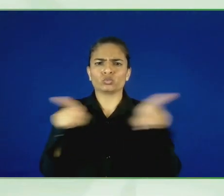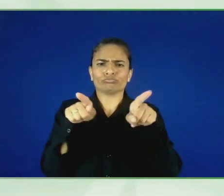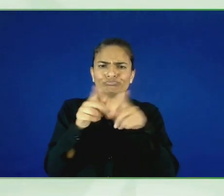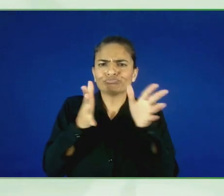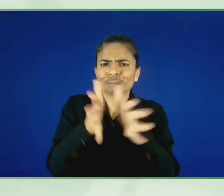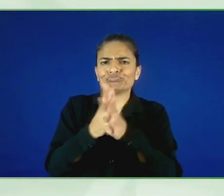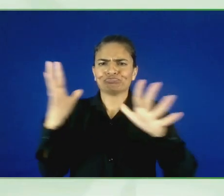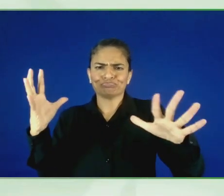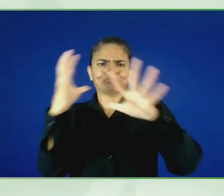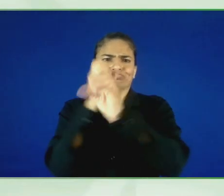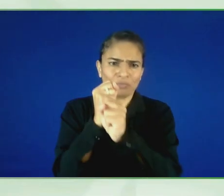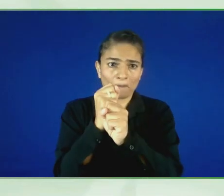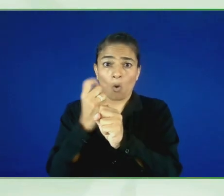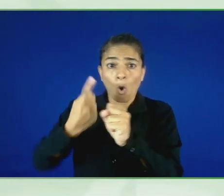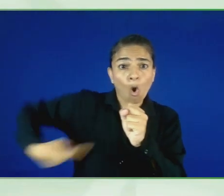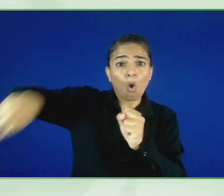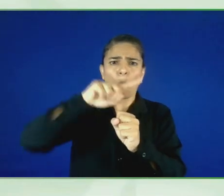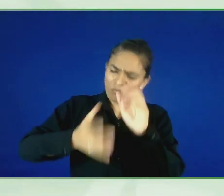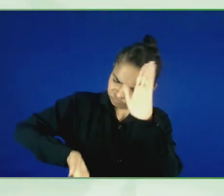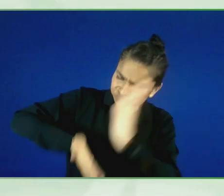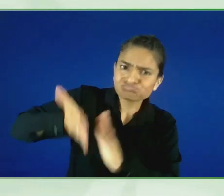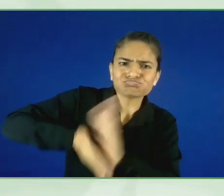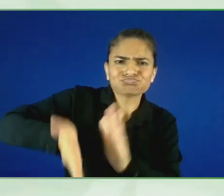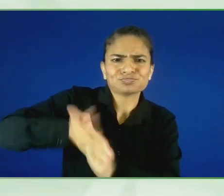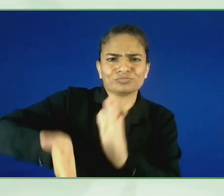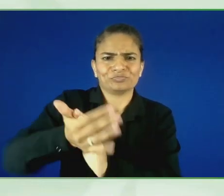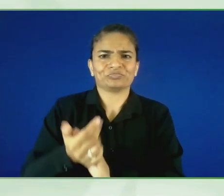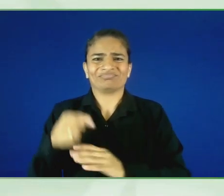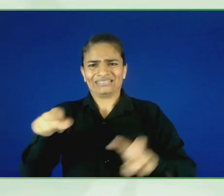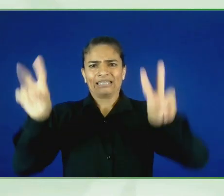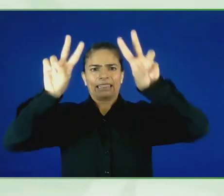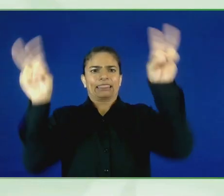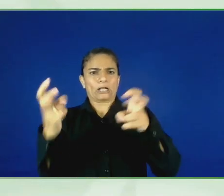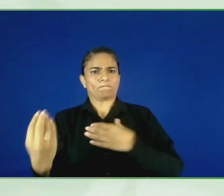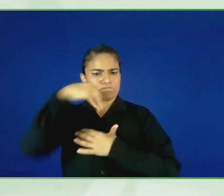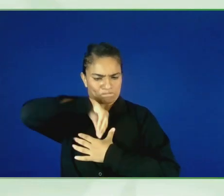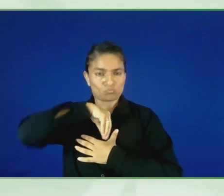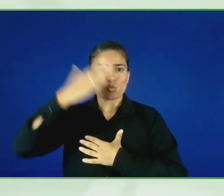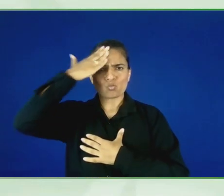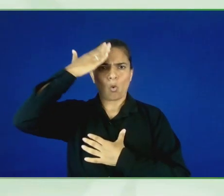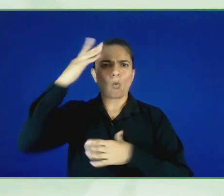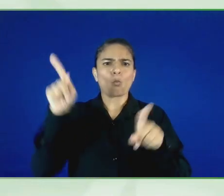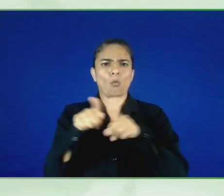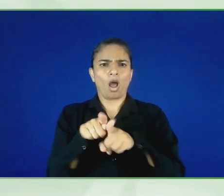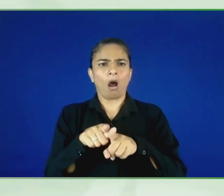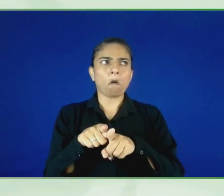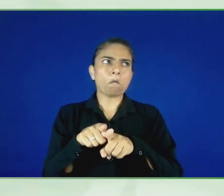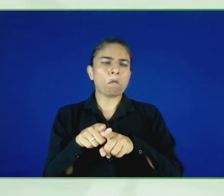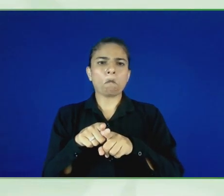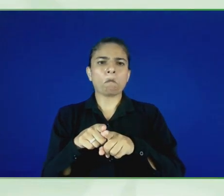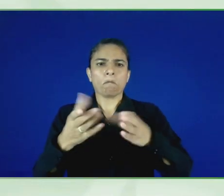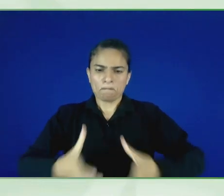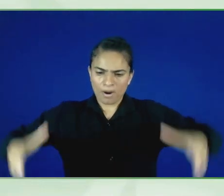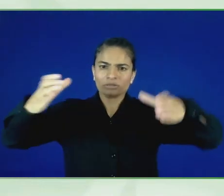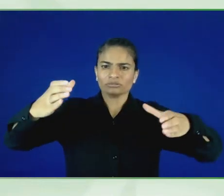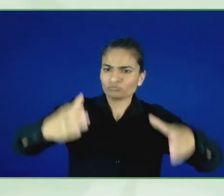theme that we have had today, is you know, passing the baton. I think it's probably still on the drawing board over there.